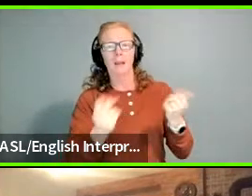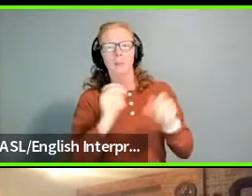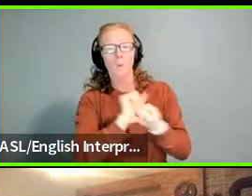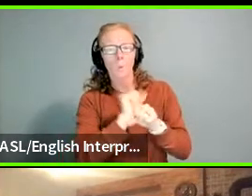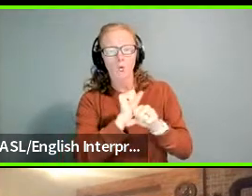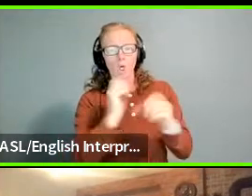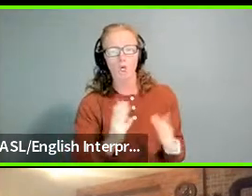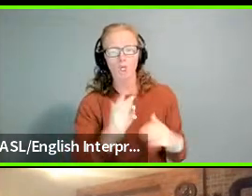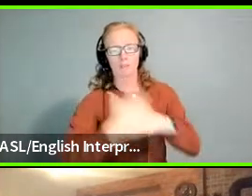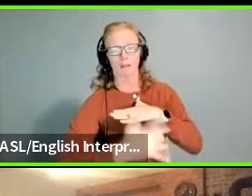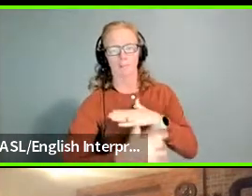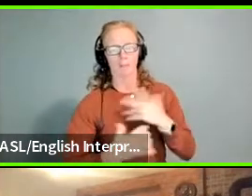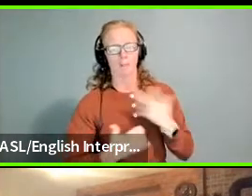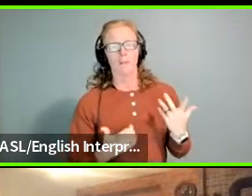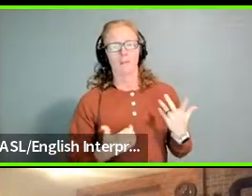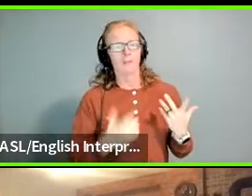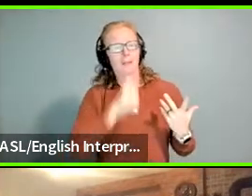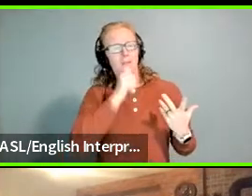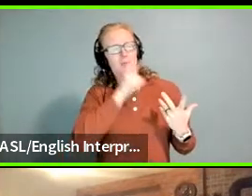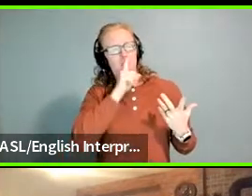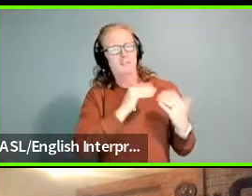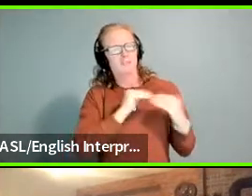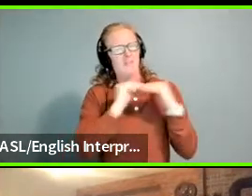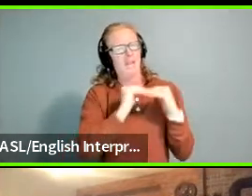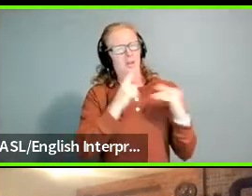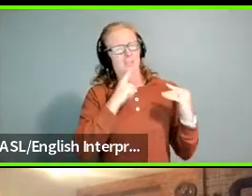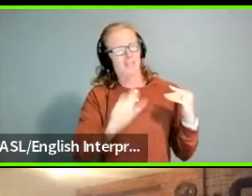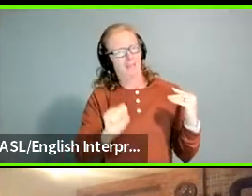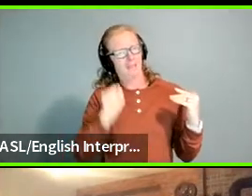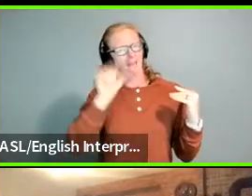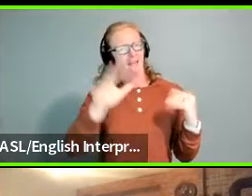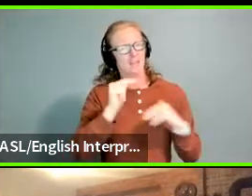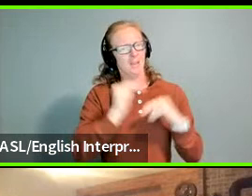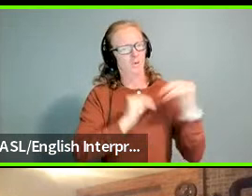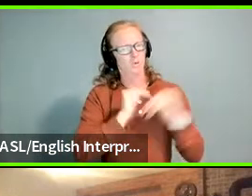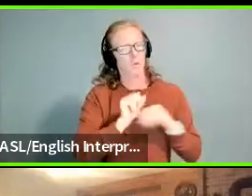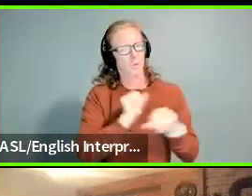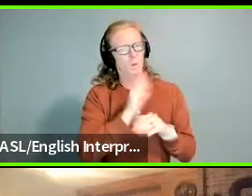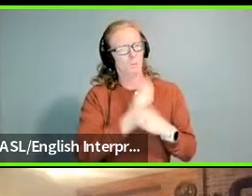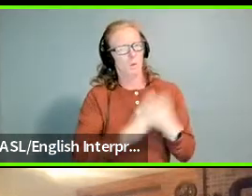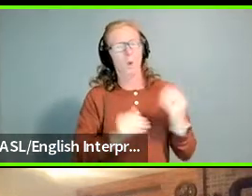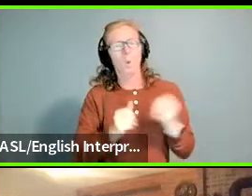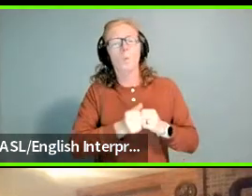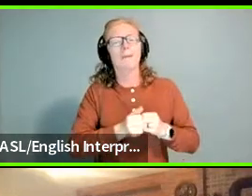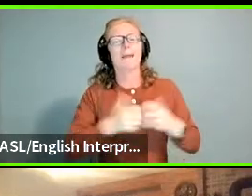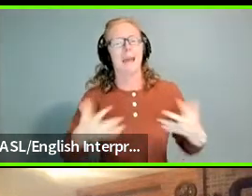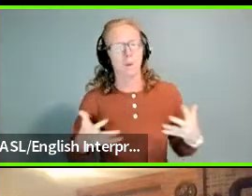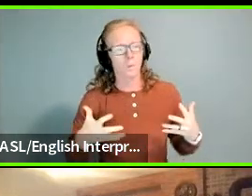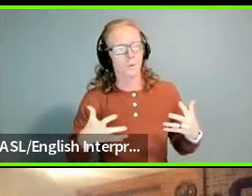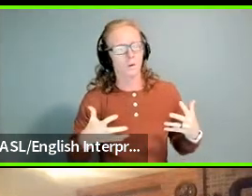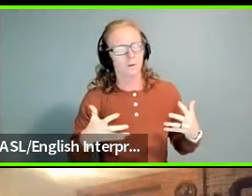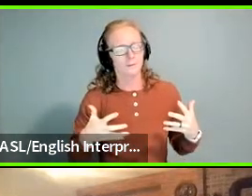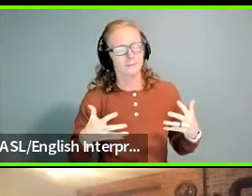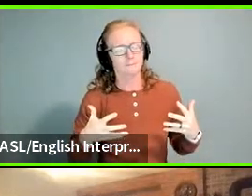So I don't know that that's fair of you to throw the construction workforce piece in there without having